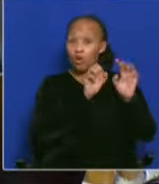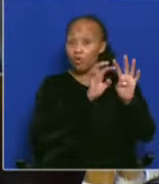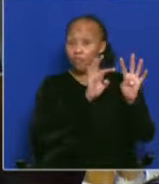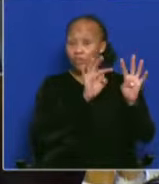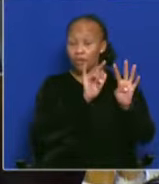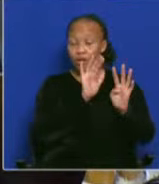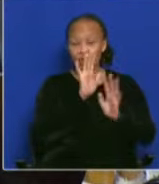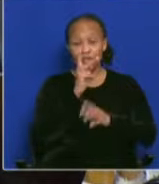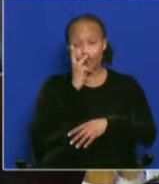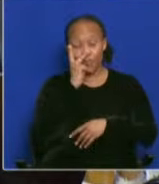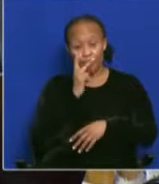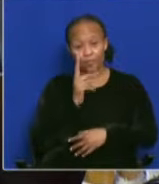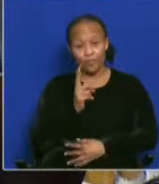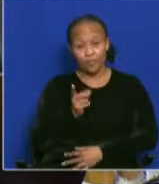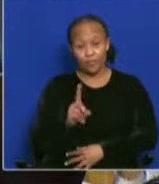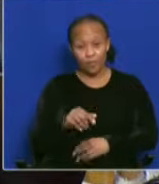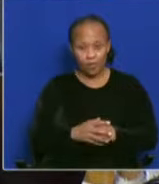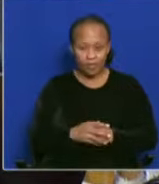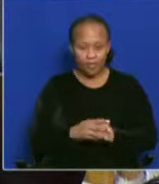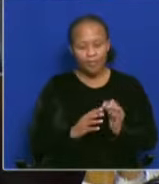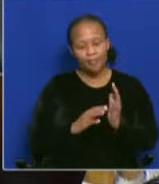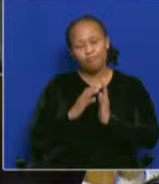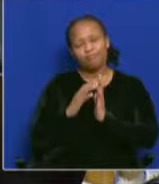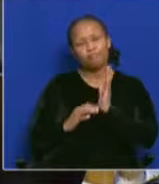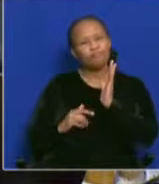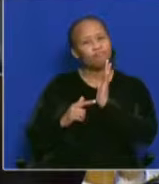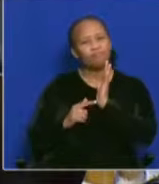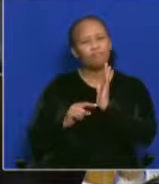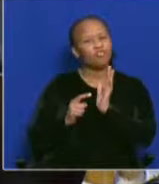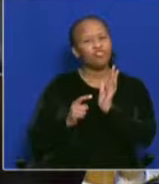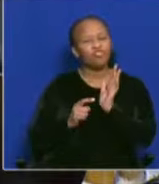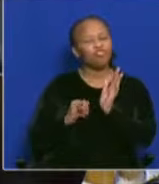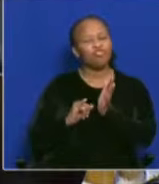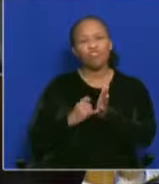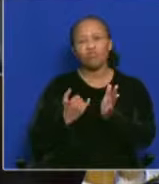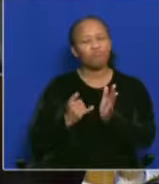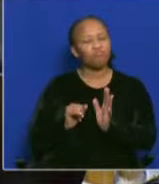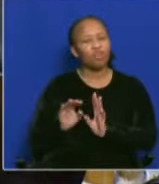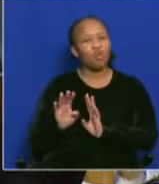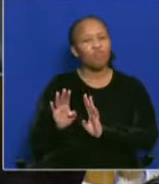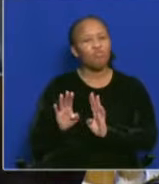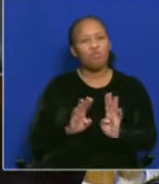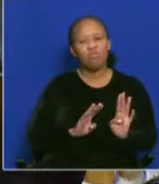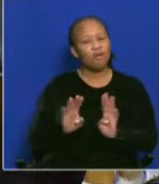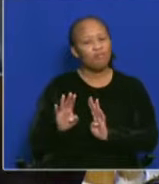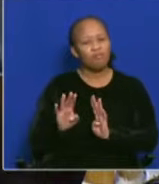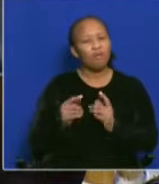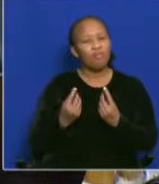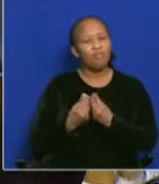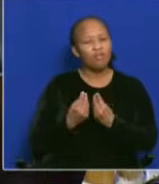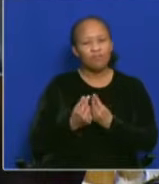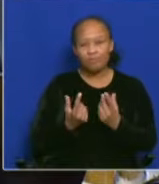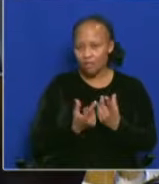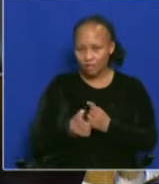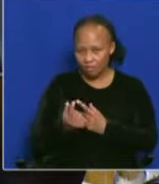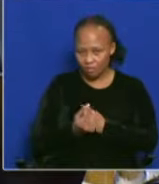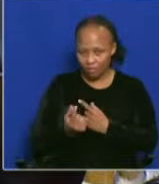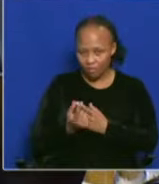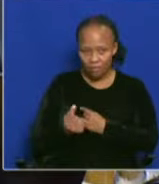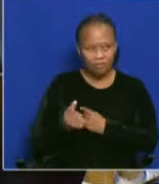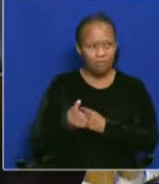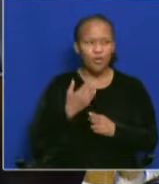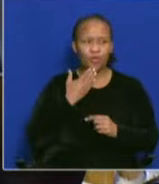just conduct that was undertaken by Mr. Mazzotti on his own. He did it